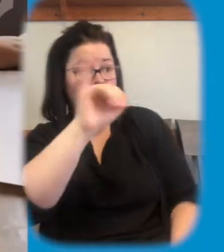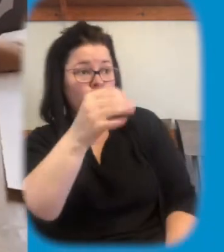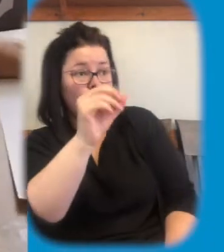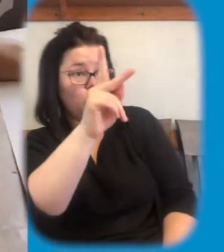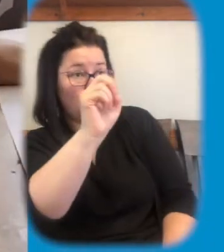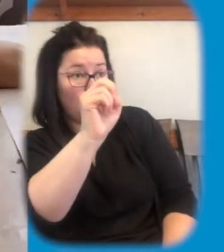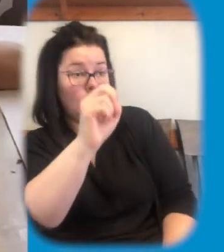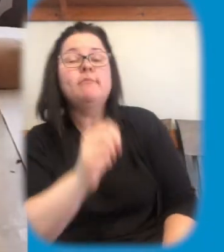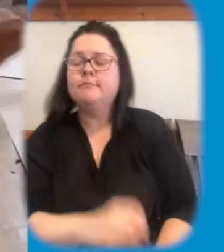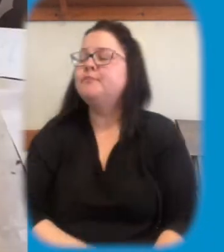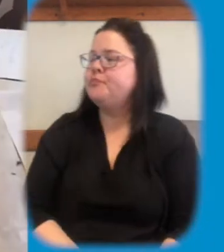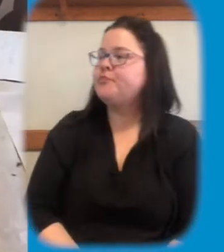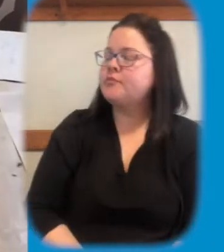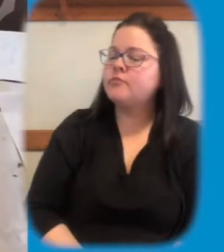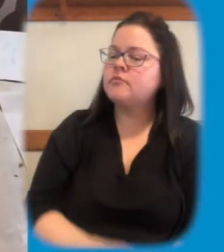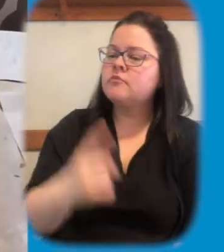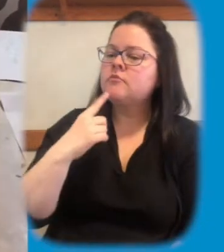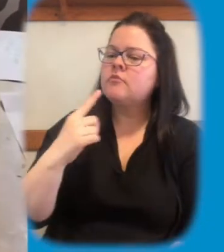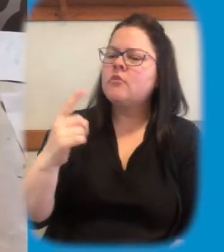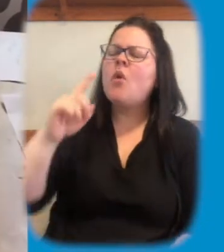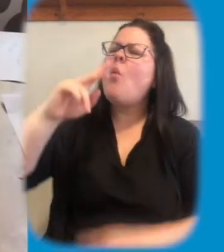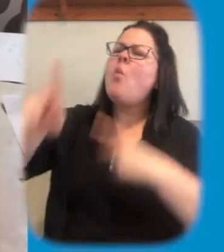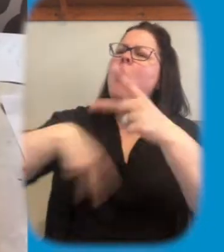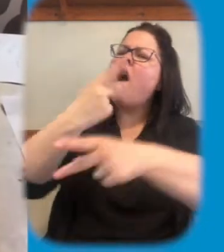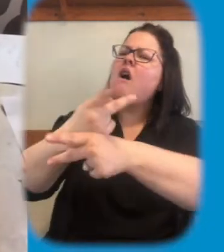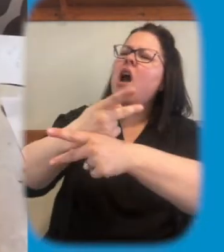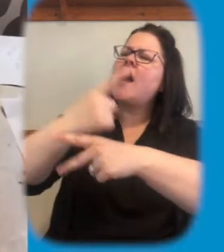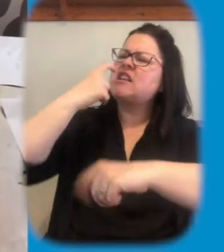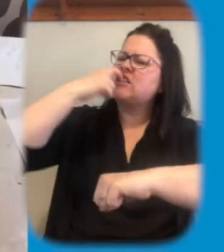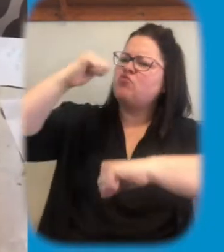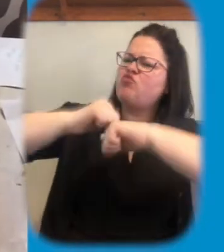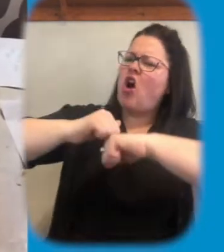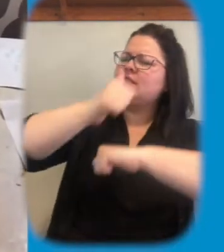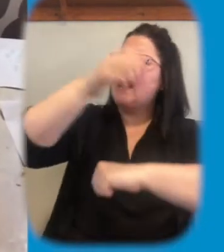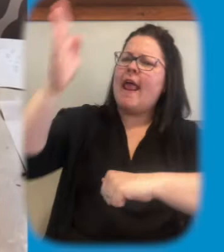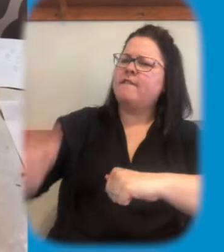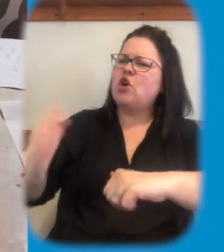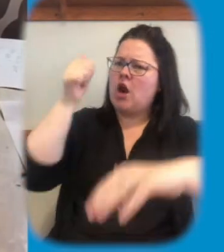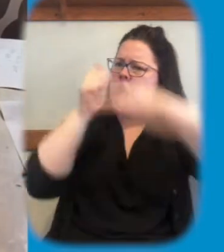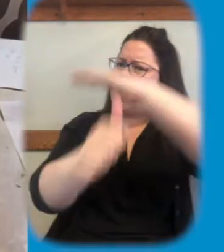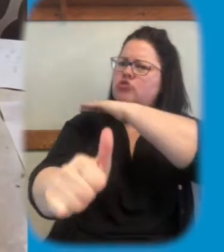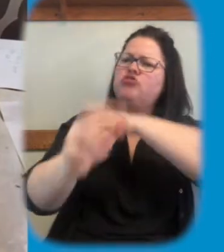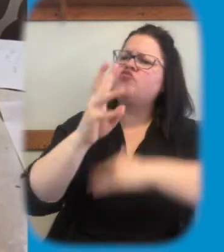Here's the last joke. What kind of rocks are never underwater?